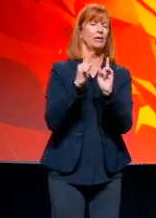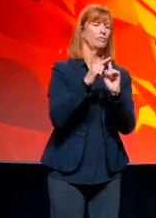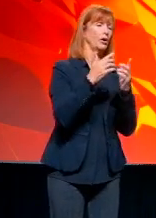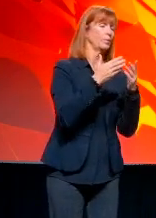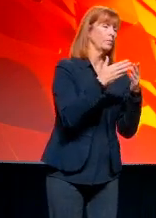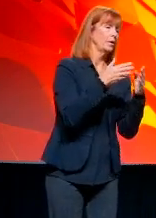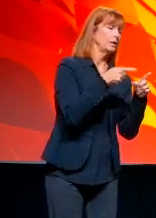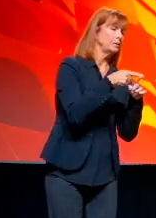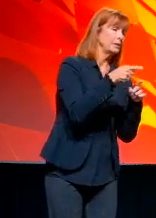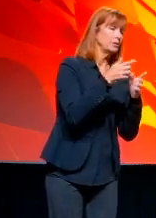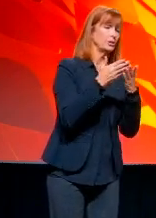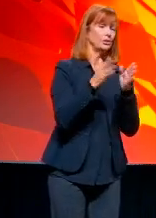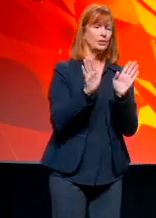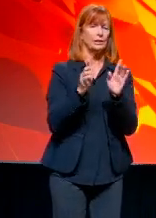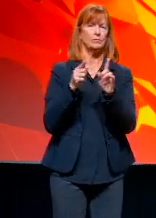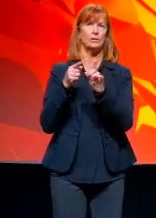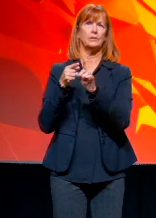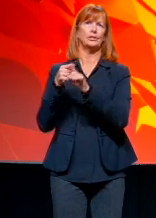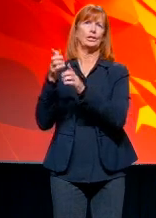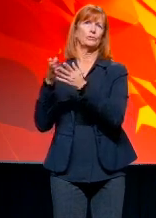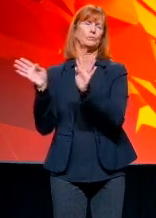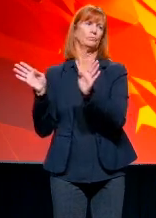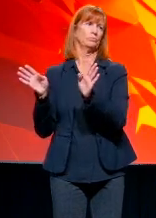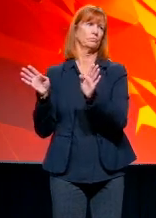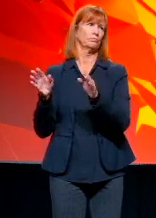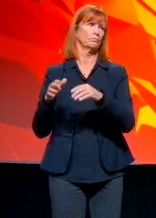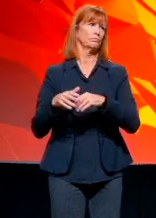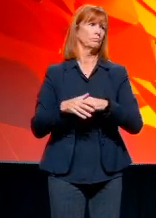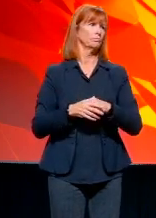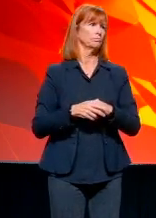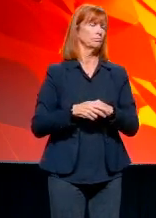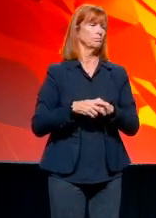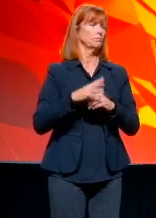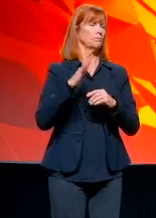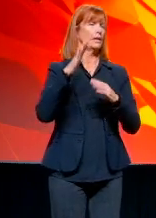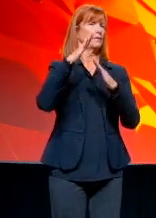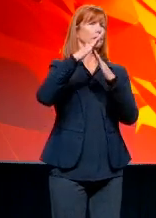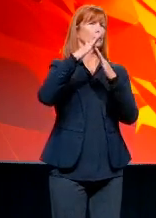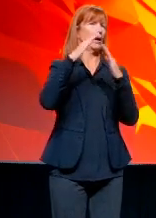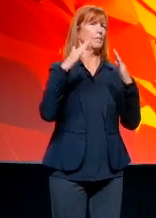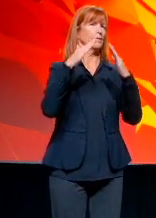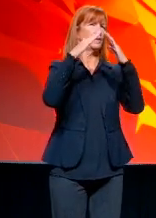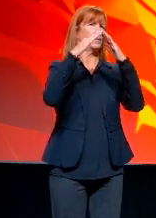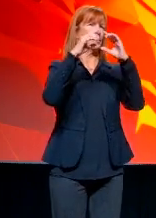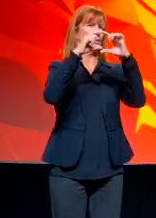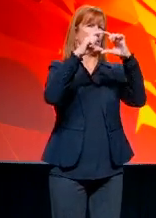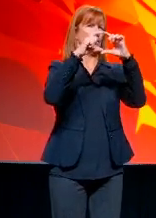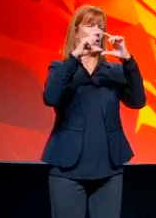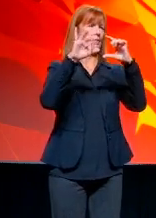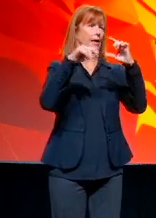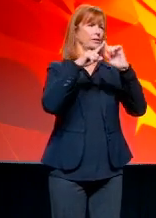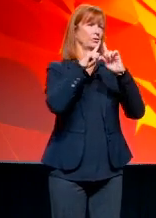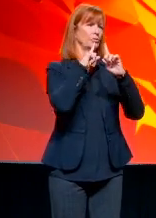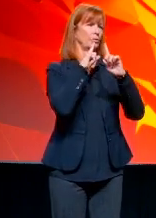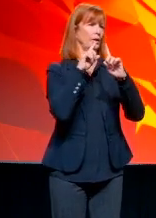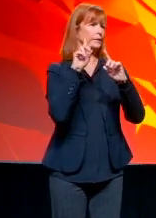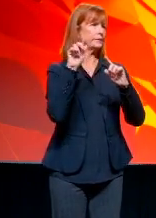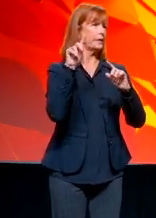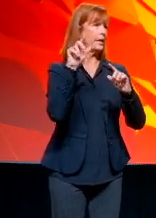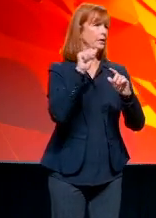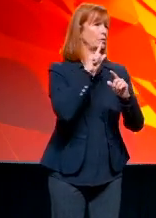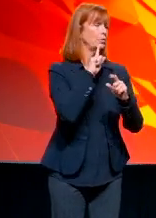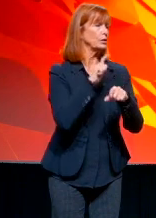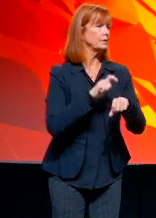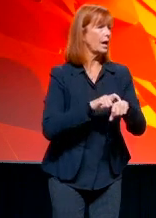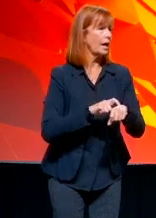we envision. So let's look at the top of the data pyramid, which is the real robot data. So usually in robotics,